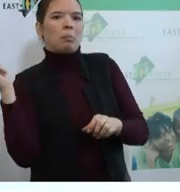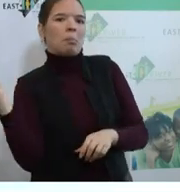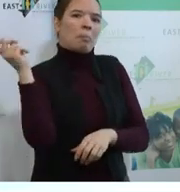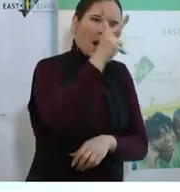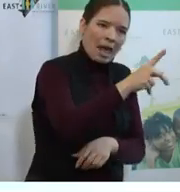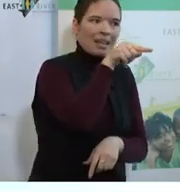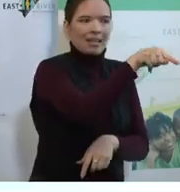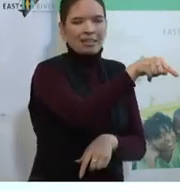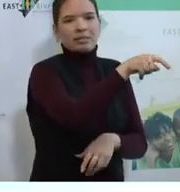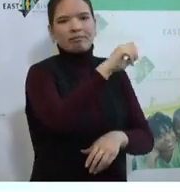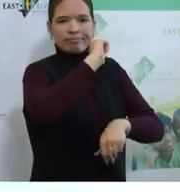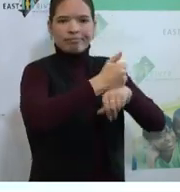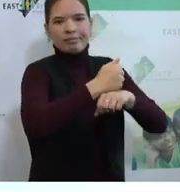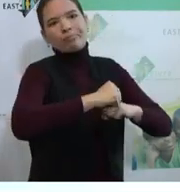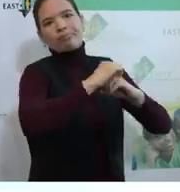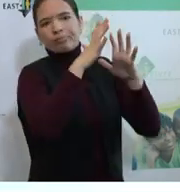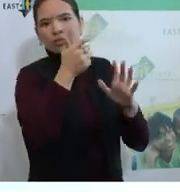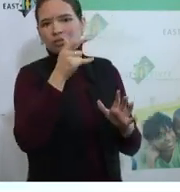location.